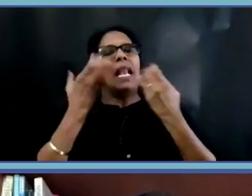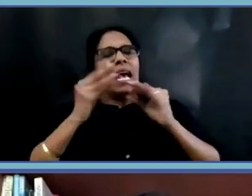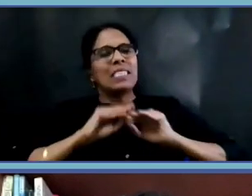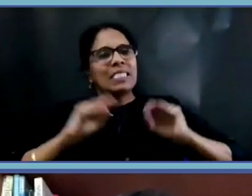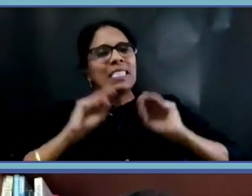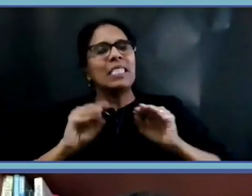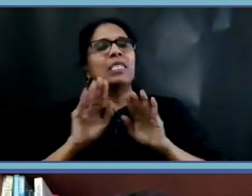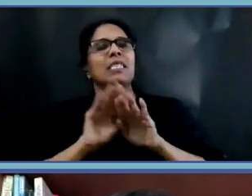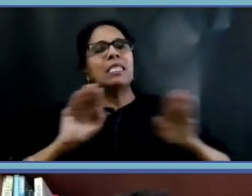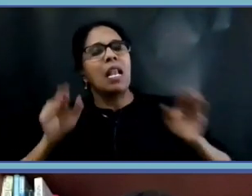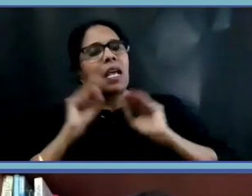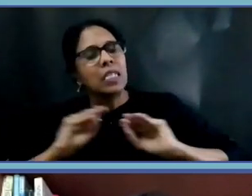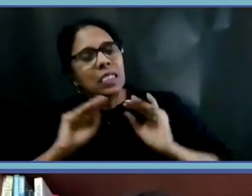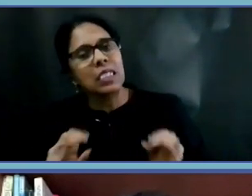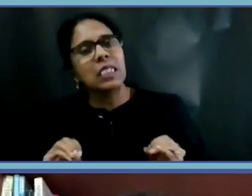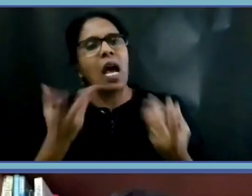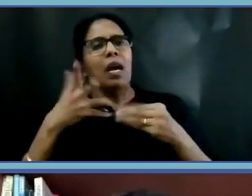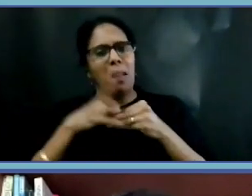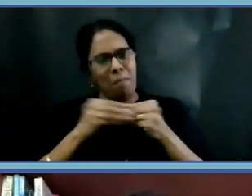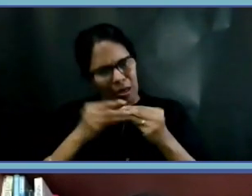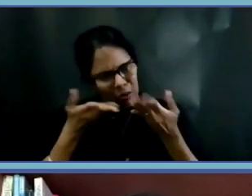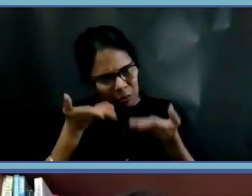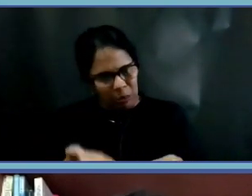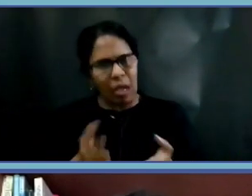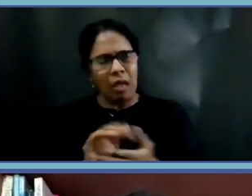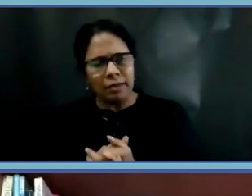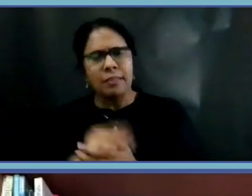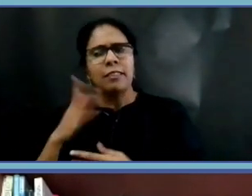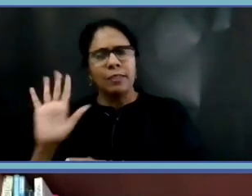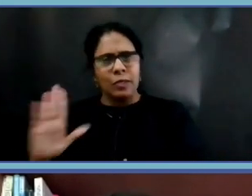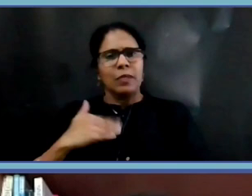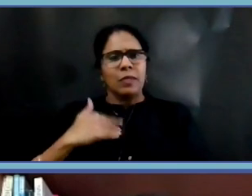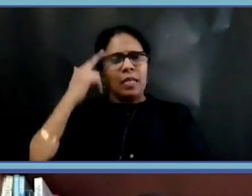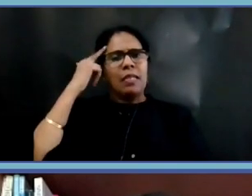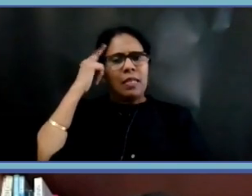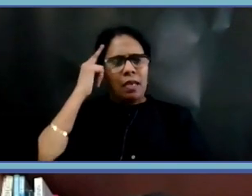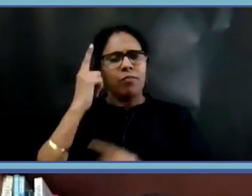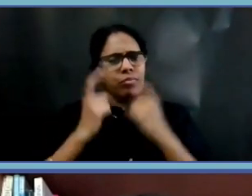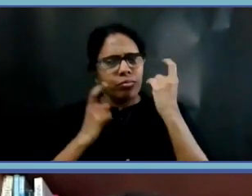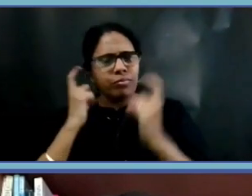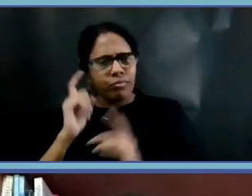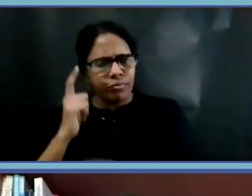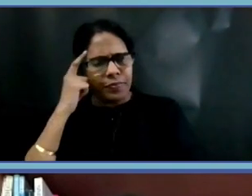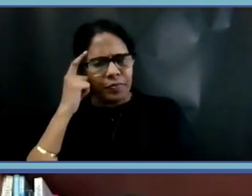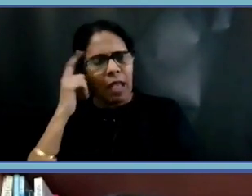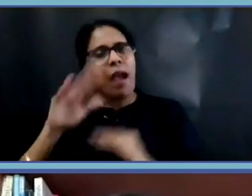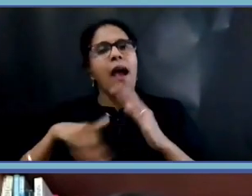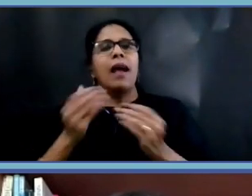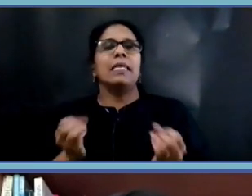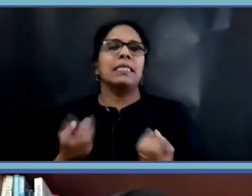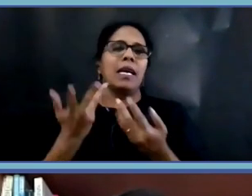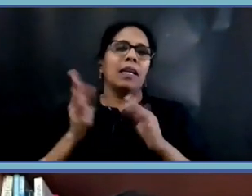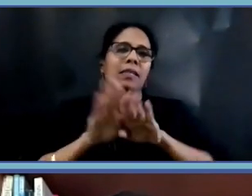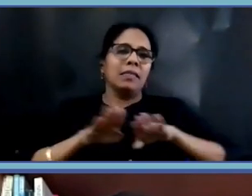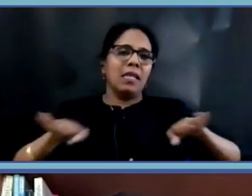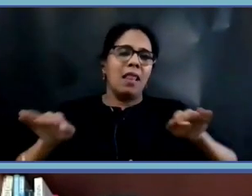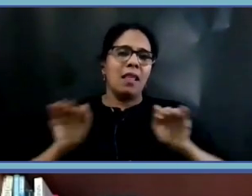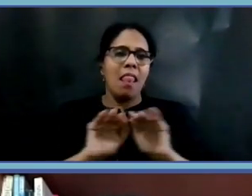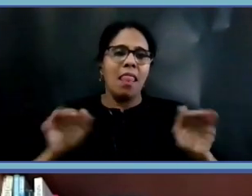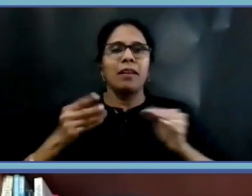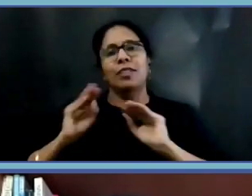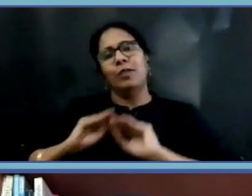And I go, okay. Why? Wonderful. Okay, I will think about it. Then I started taking classes of kids. I did